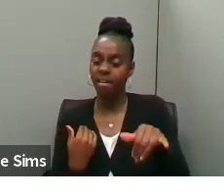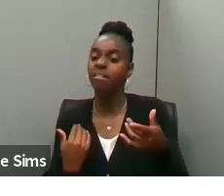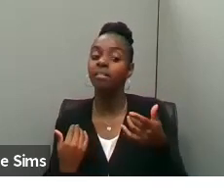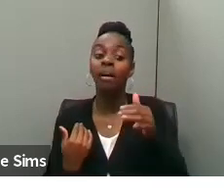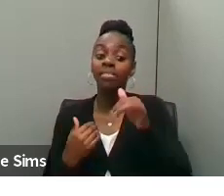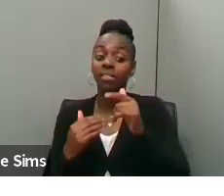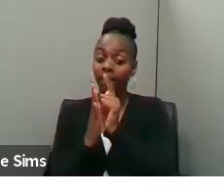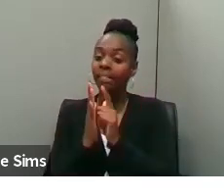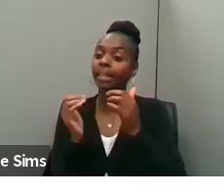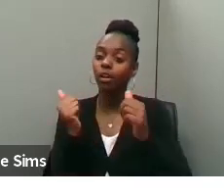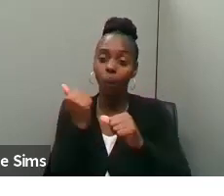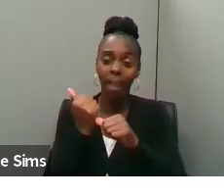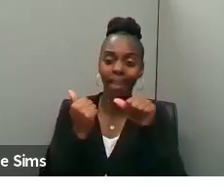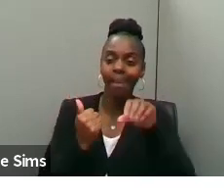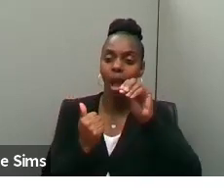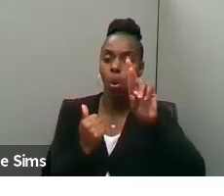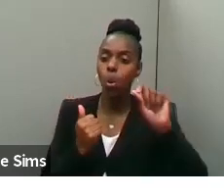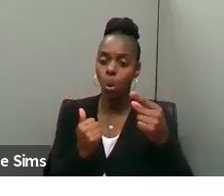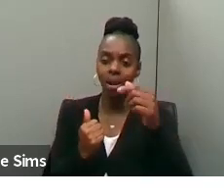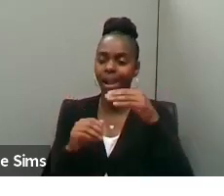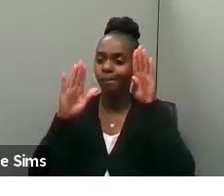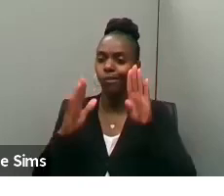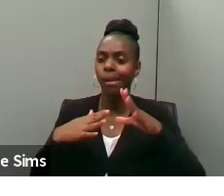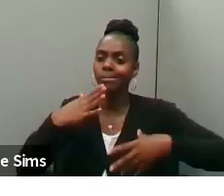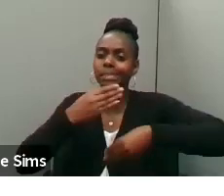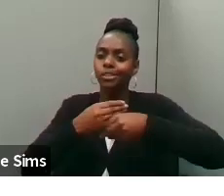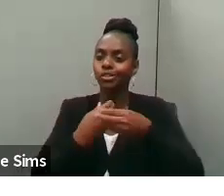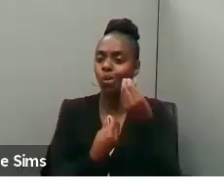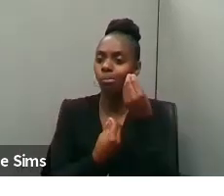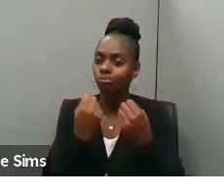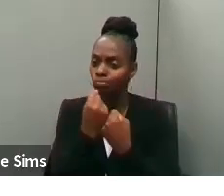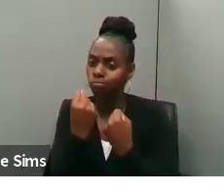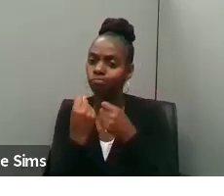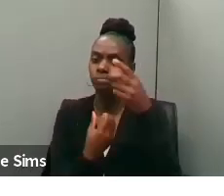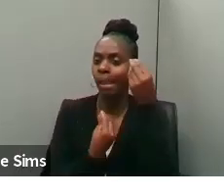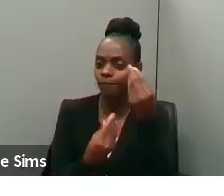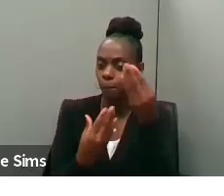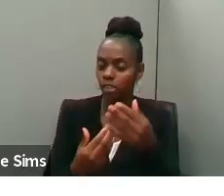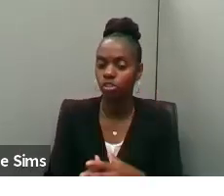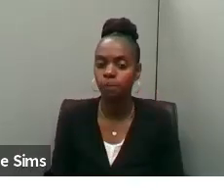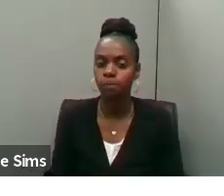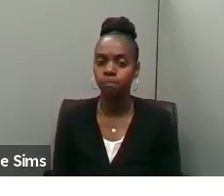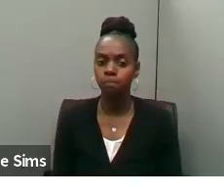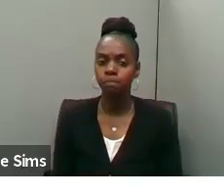at Work website also has a lot of great additional information on this. Next slide, please.